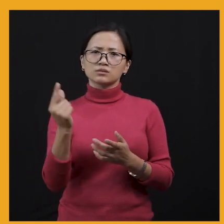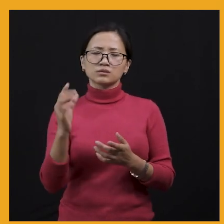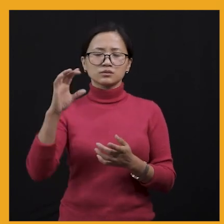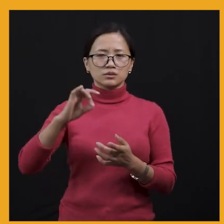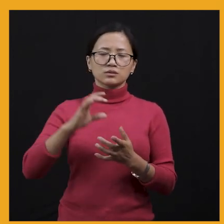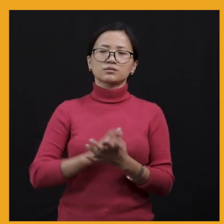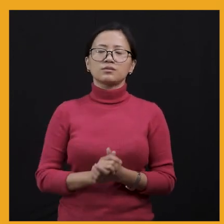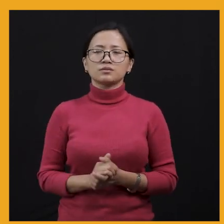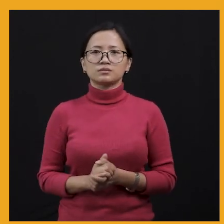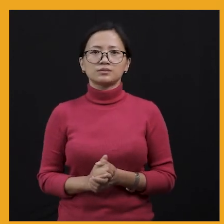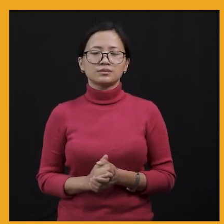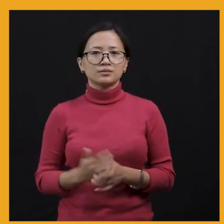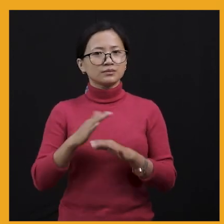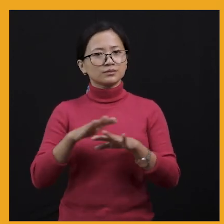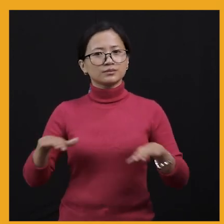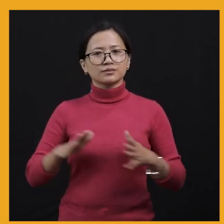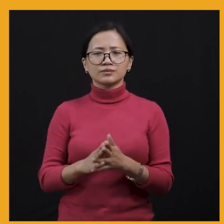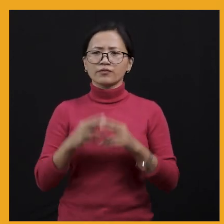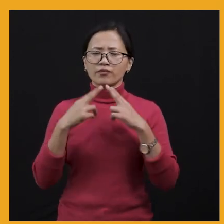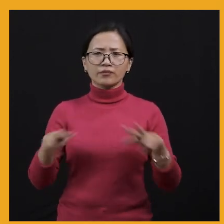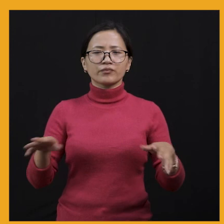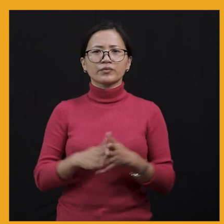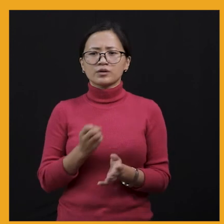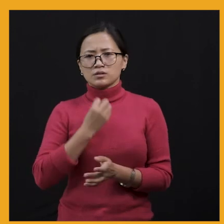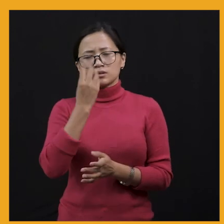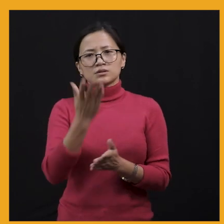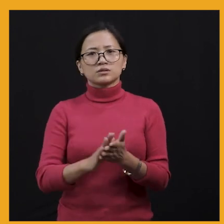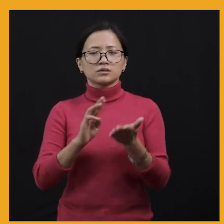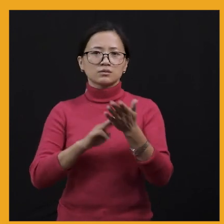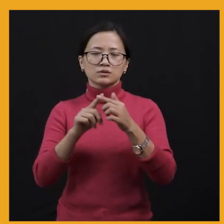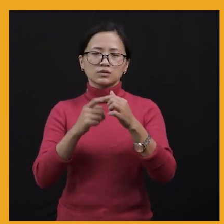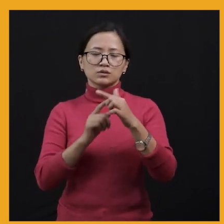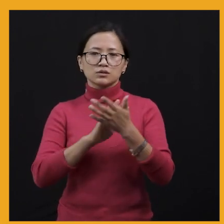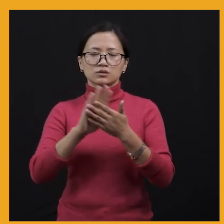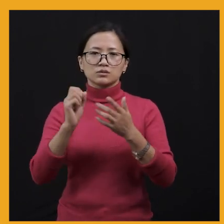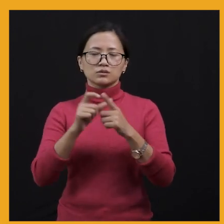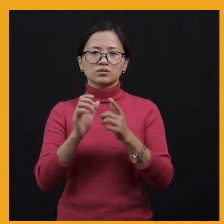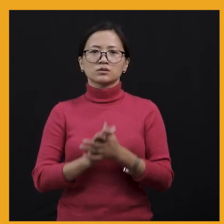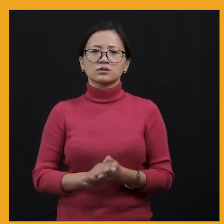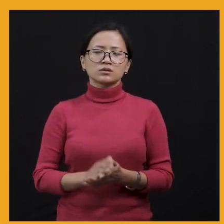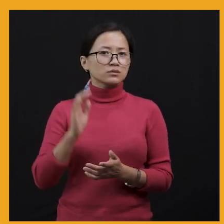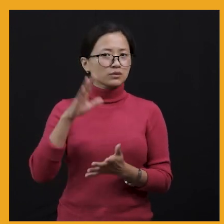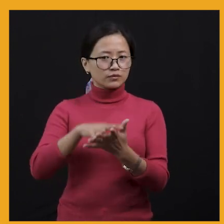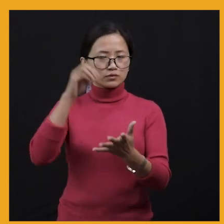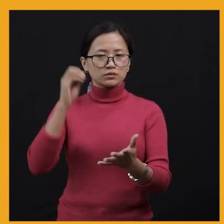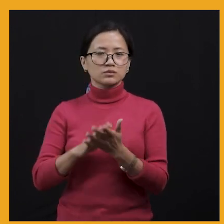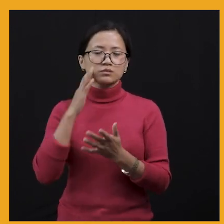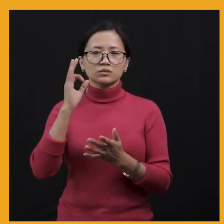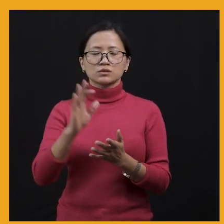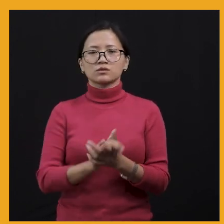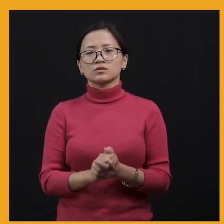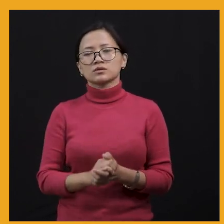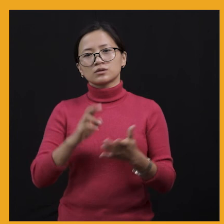Okay? So students, this is a very easy method. And since you have learned about the importance of